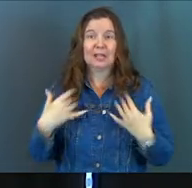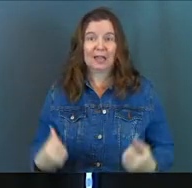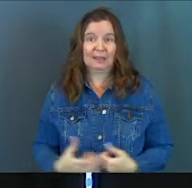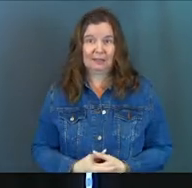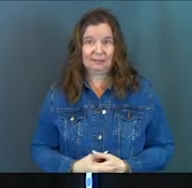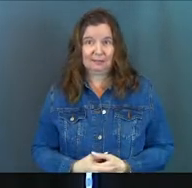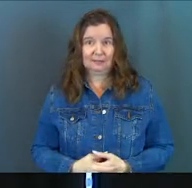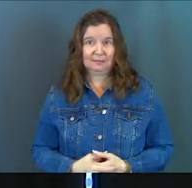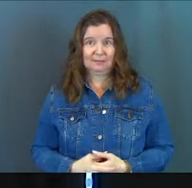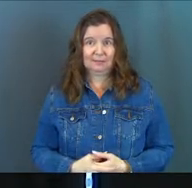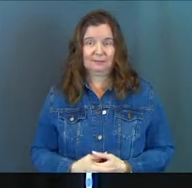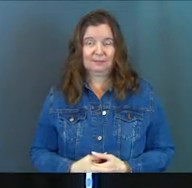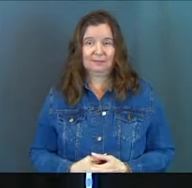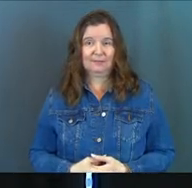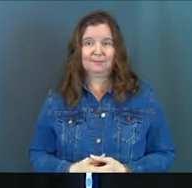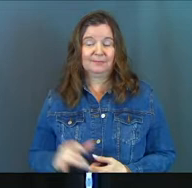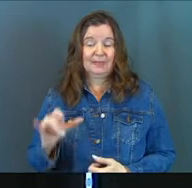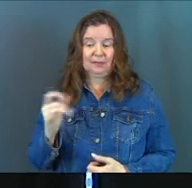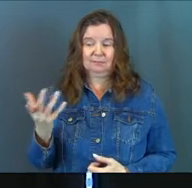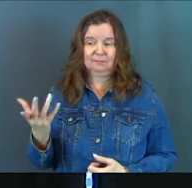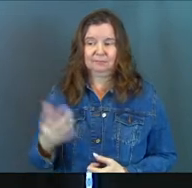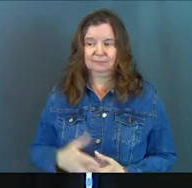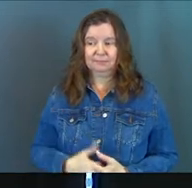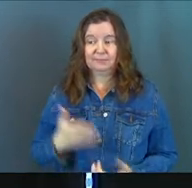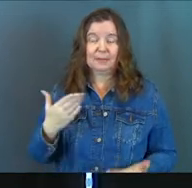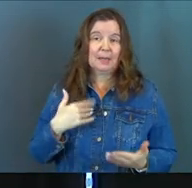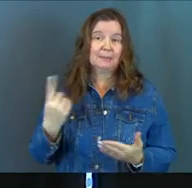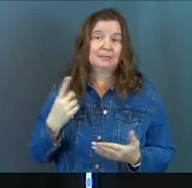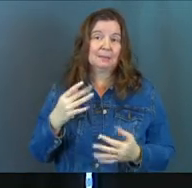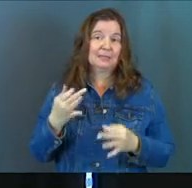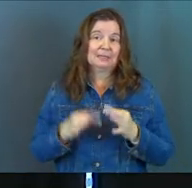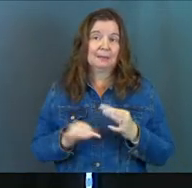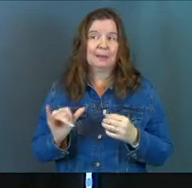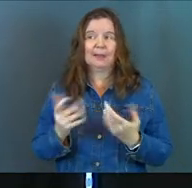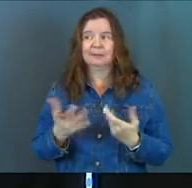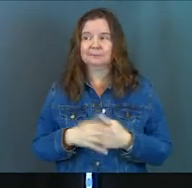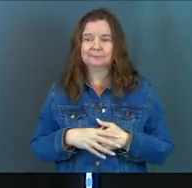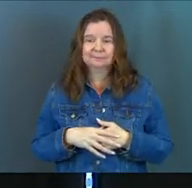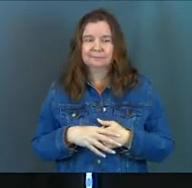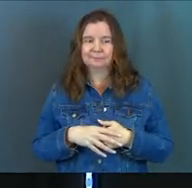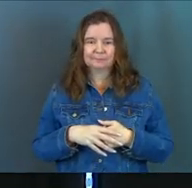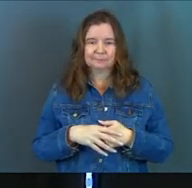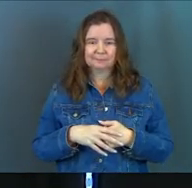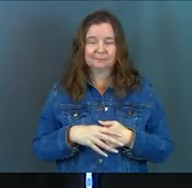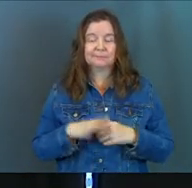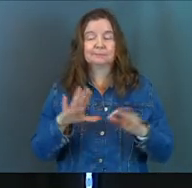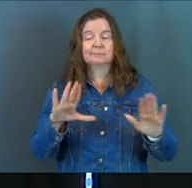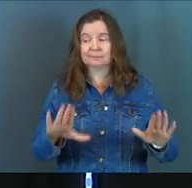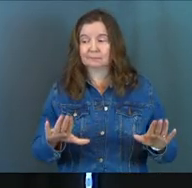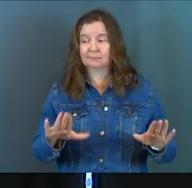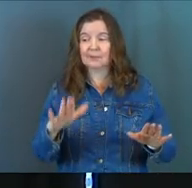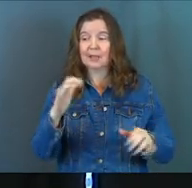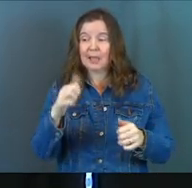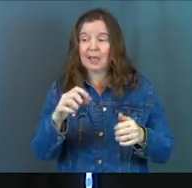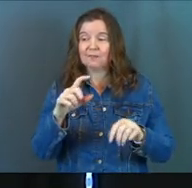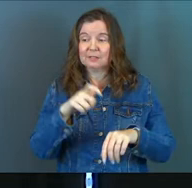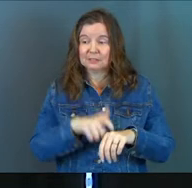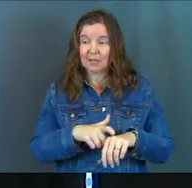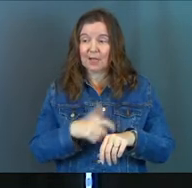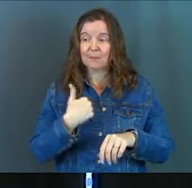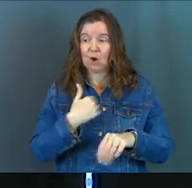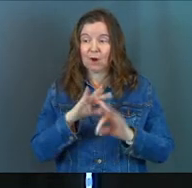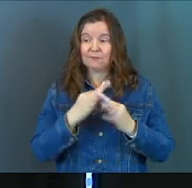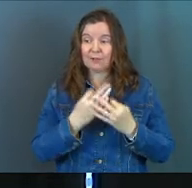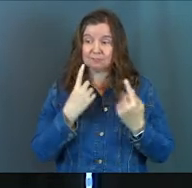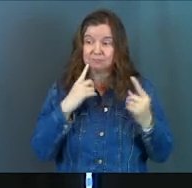healthy. Like, maybe something simple, like, you know what? Listen, guys, every single time